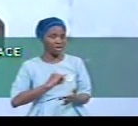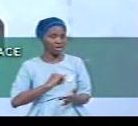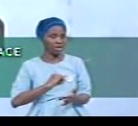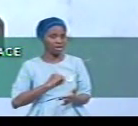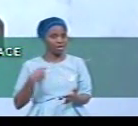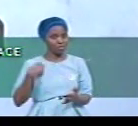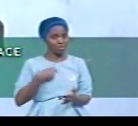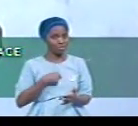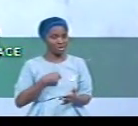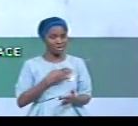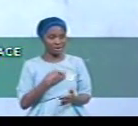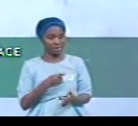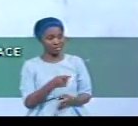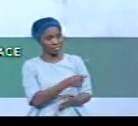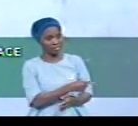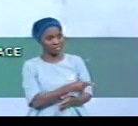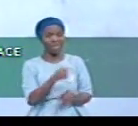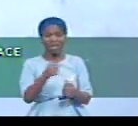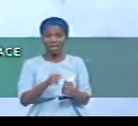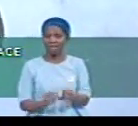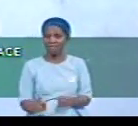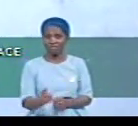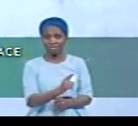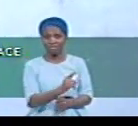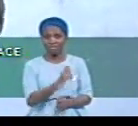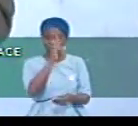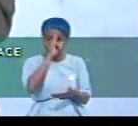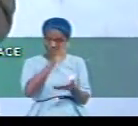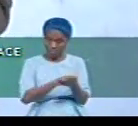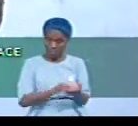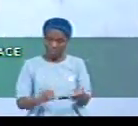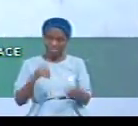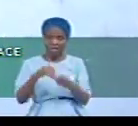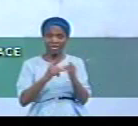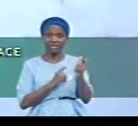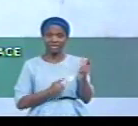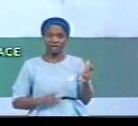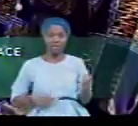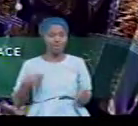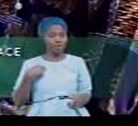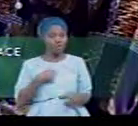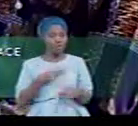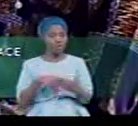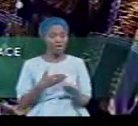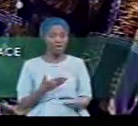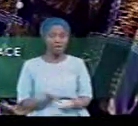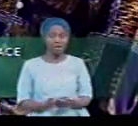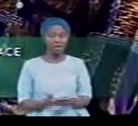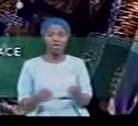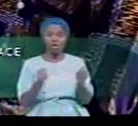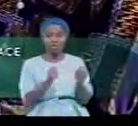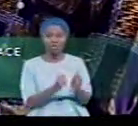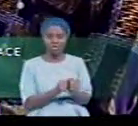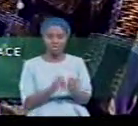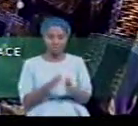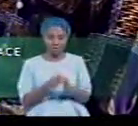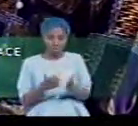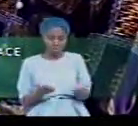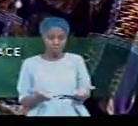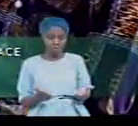them, everyone believing in the Lord, we all, with open